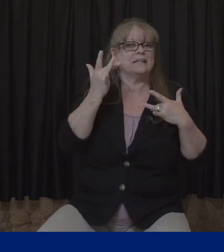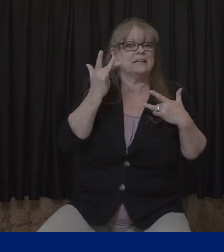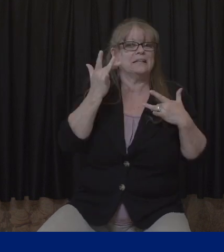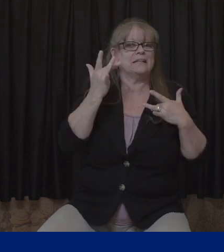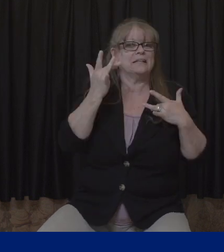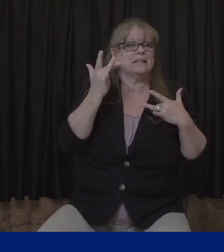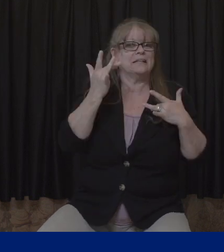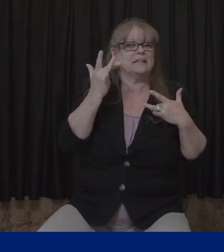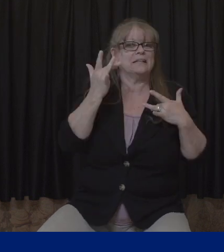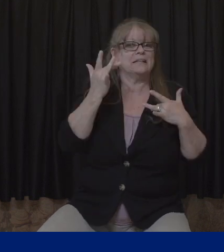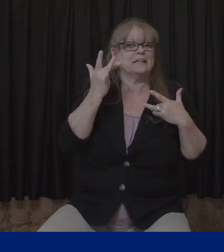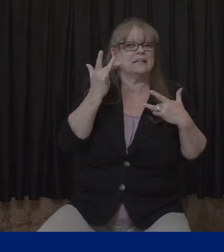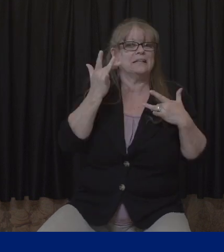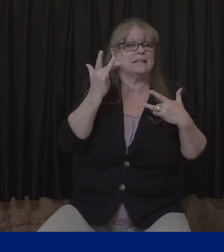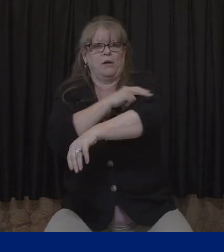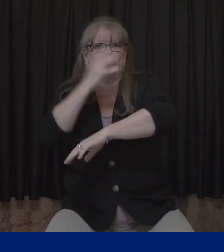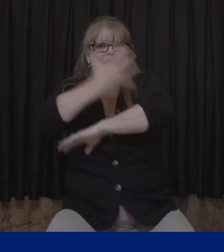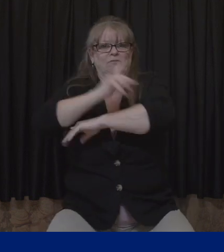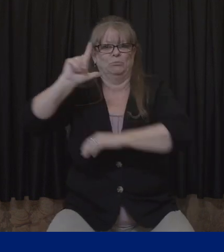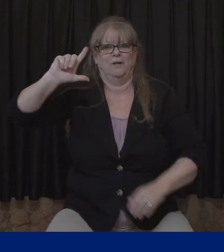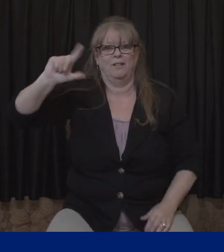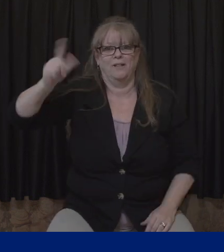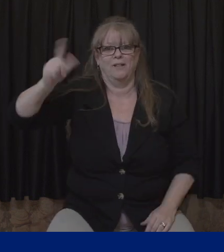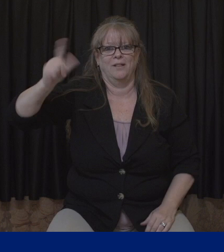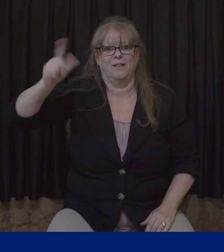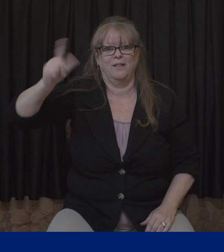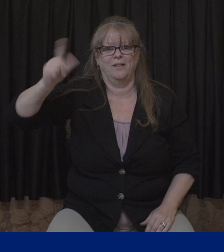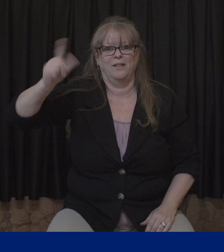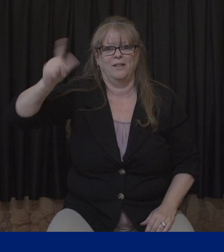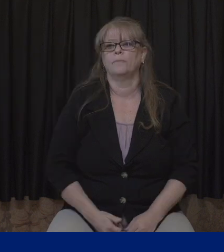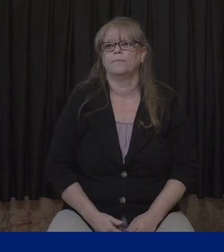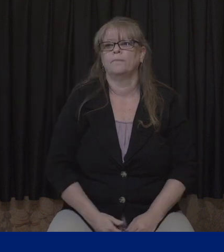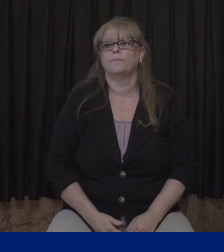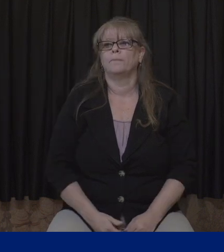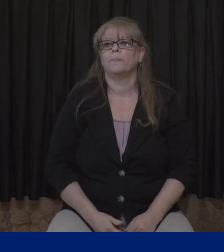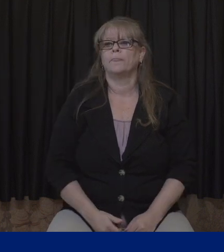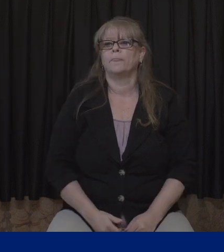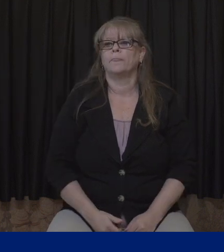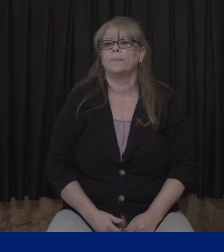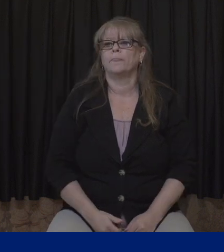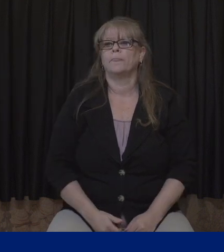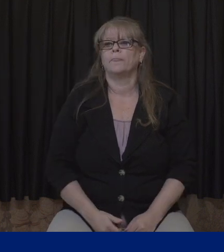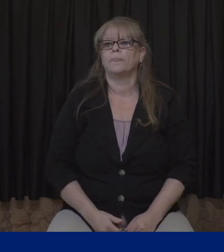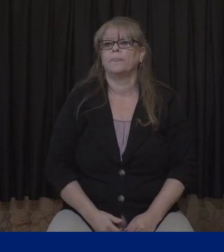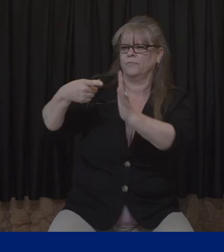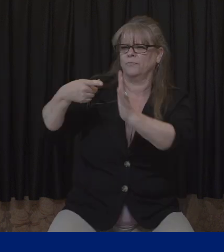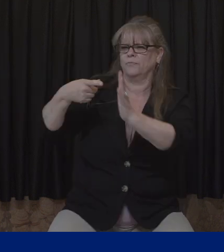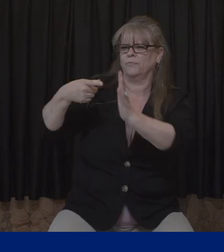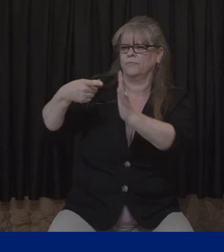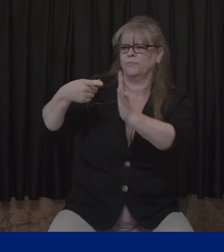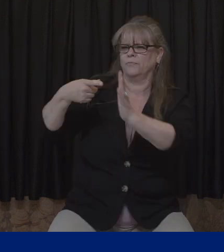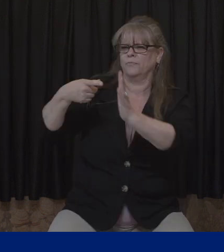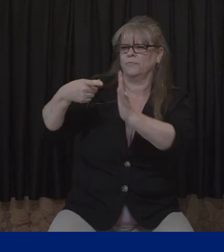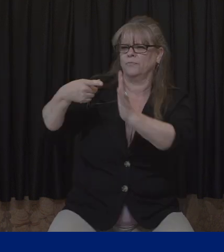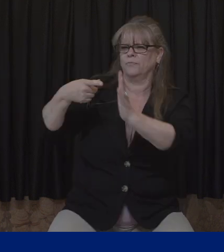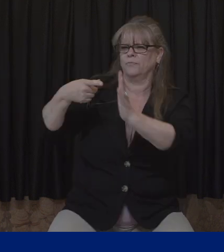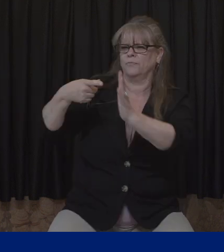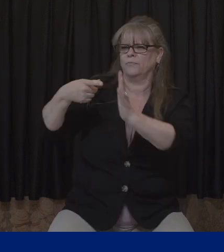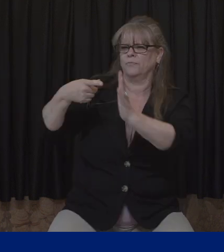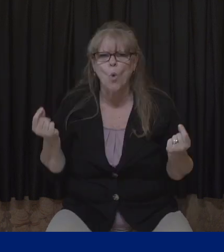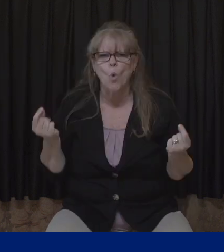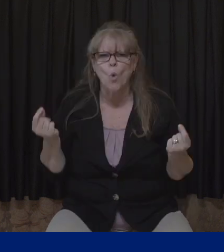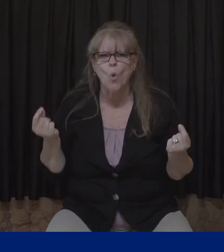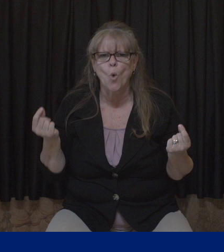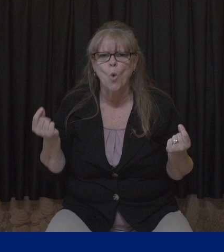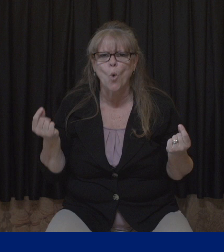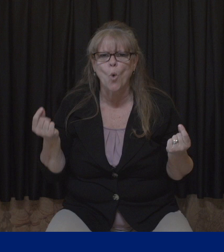lagging indicator, but it also is a more concrete indicator of where we are. And the daily hospitalization rate's been declining for a number of weeks. So we have